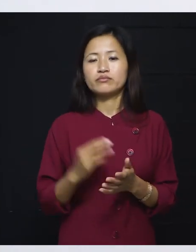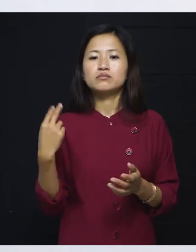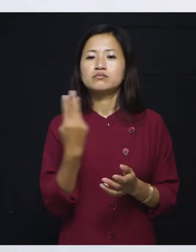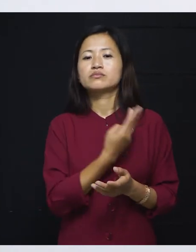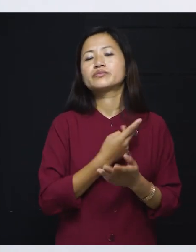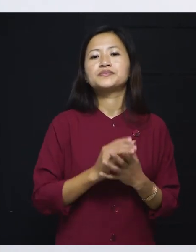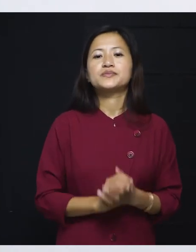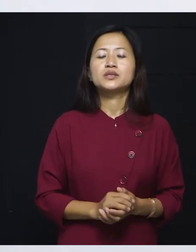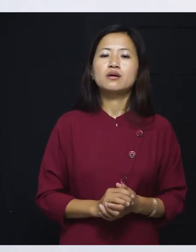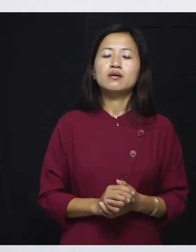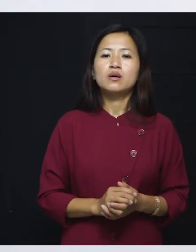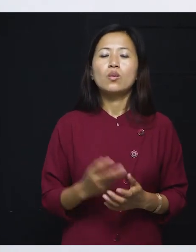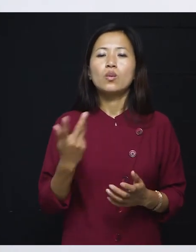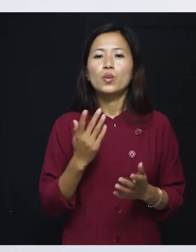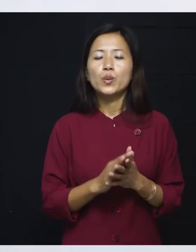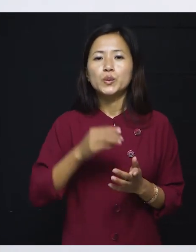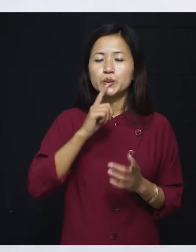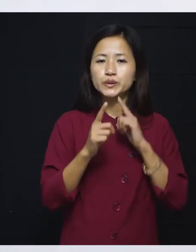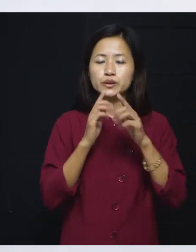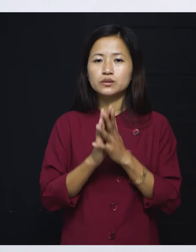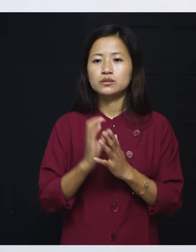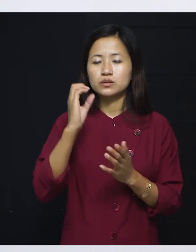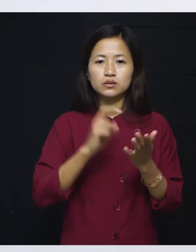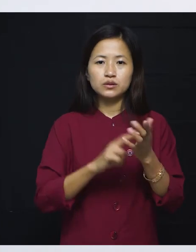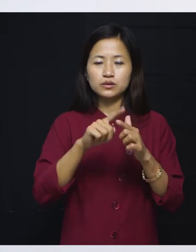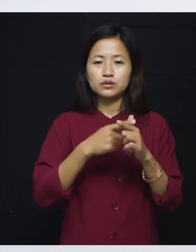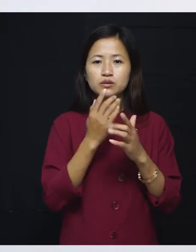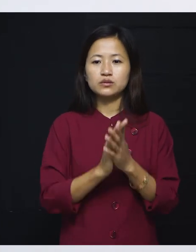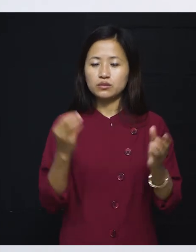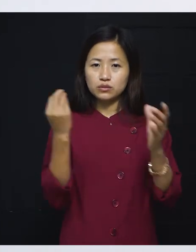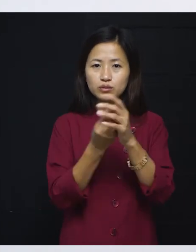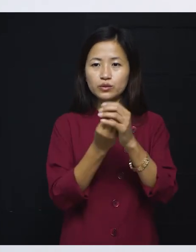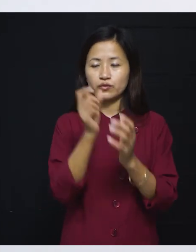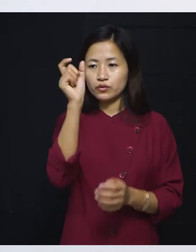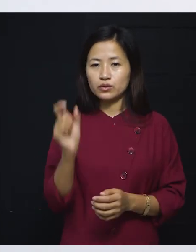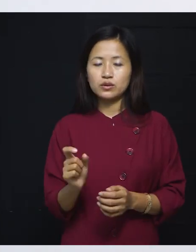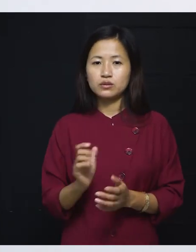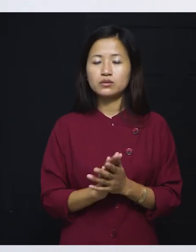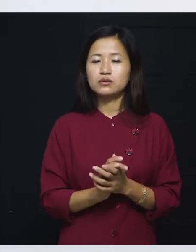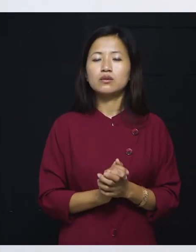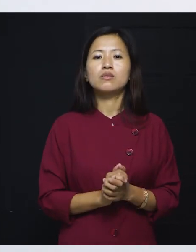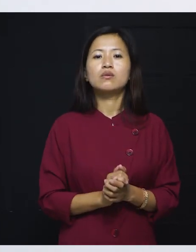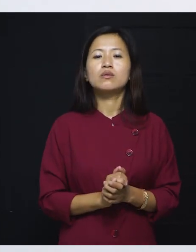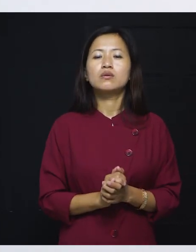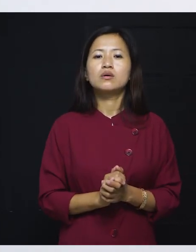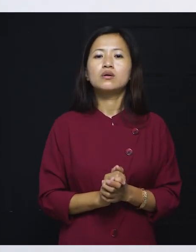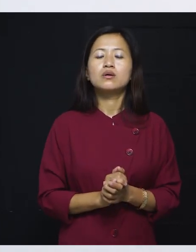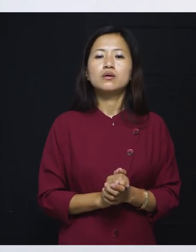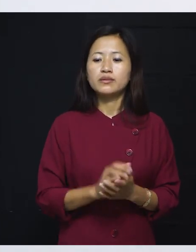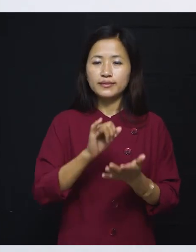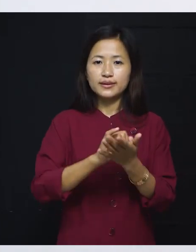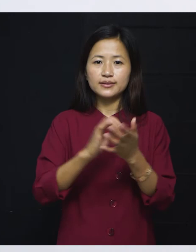That's why I'm going to explain what a conjunction is. A conjunction is a group of words, it's a word, okay? It's a word